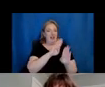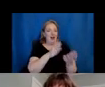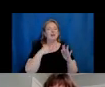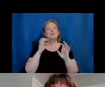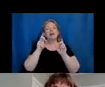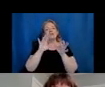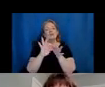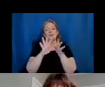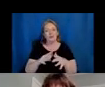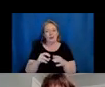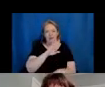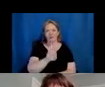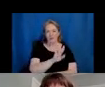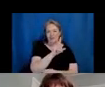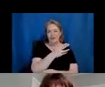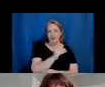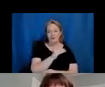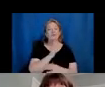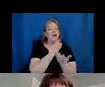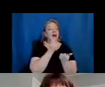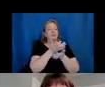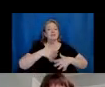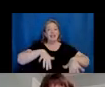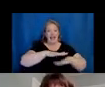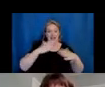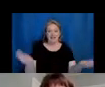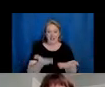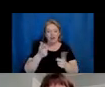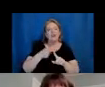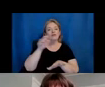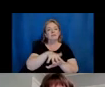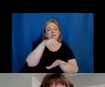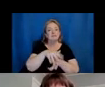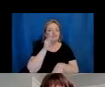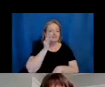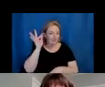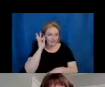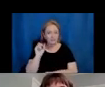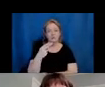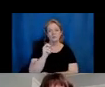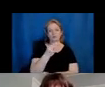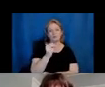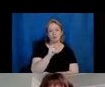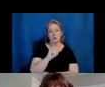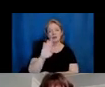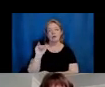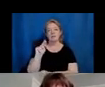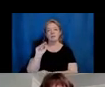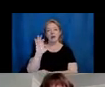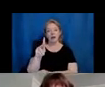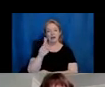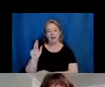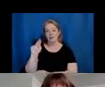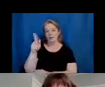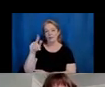Boise, Idaho, which is located on the ancestral and unceded territory of the Shoshone, Bannock, and Northern Paiute